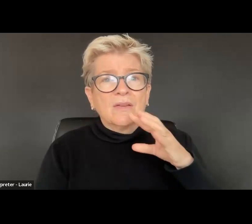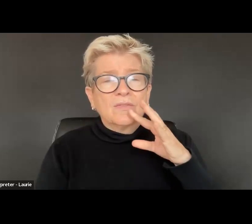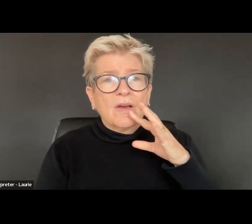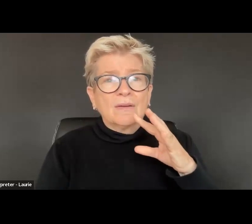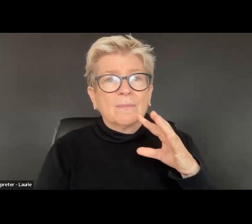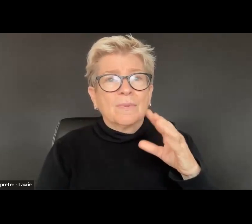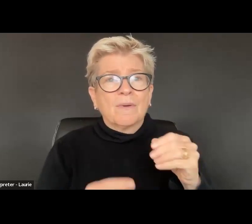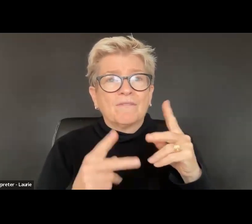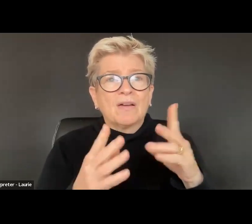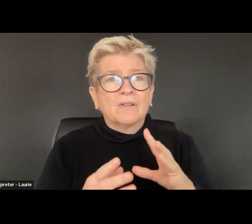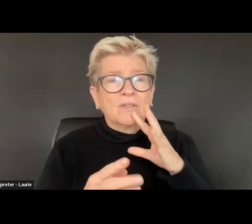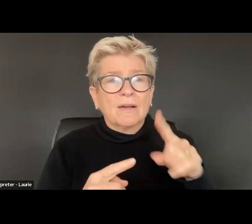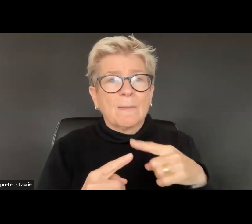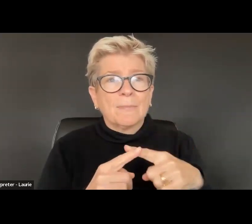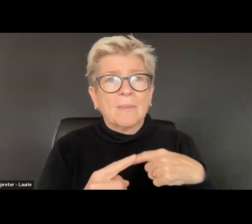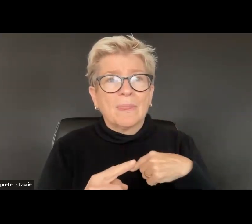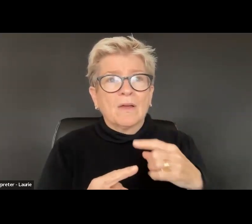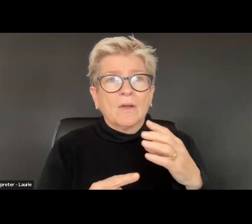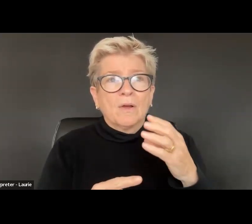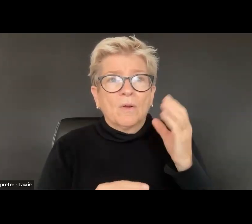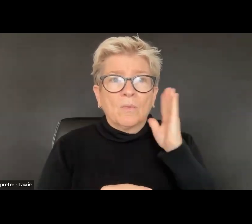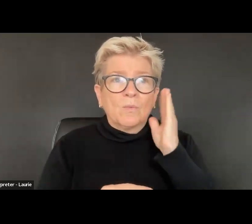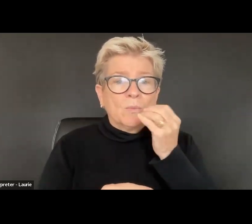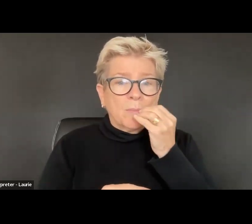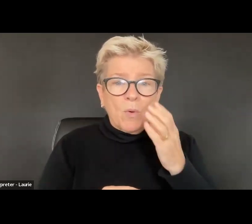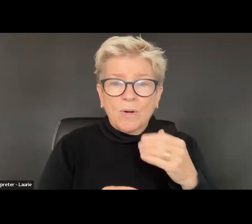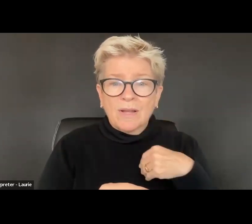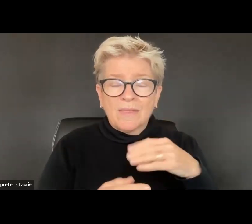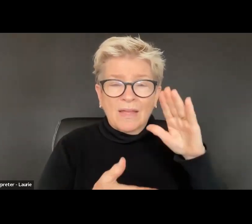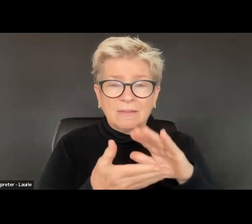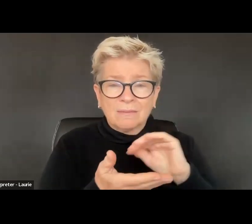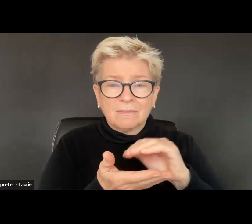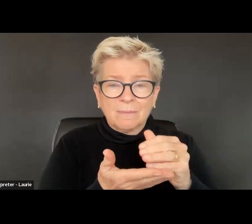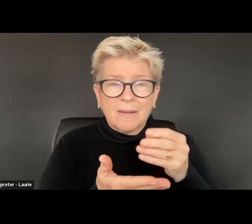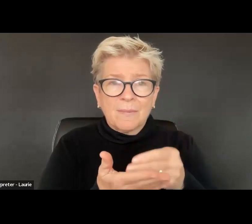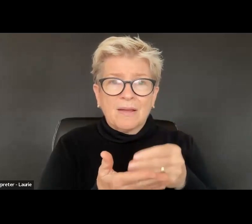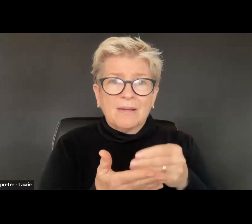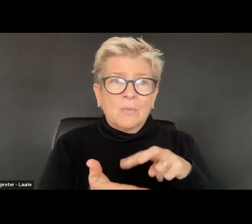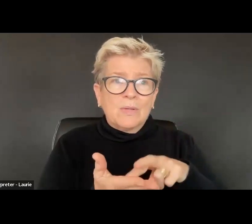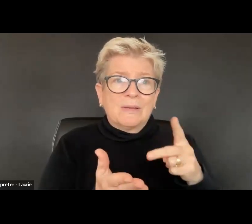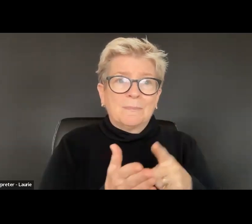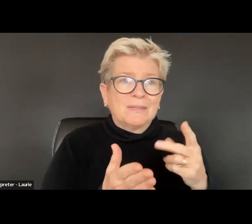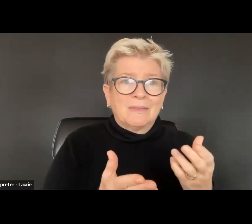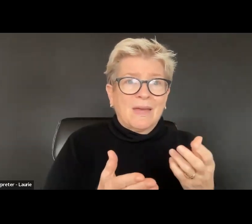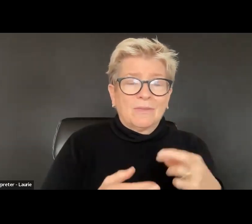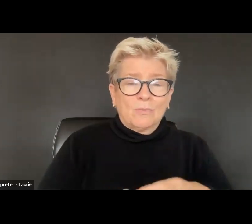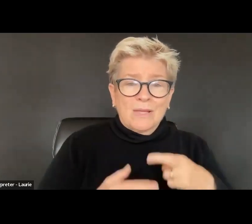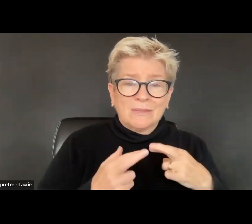is pathetically low. And I think that's contributing to the loss of residential capacity.